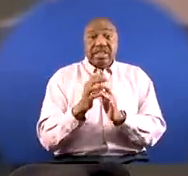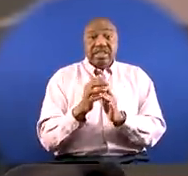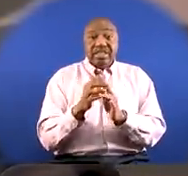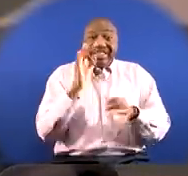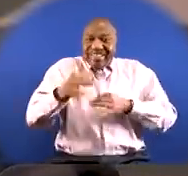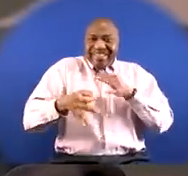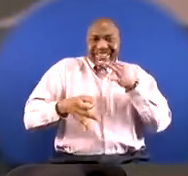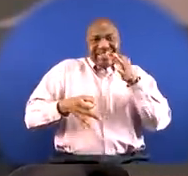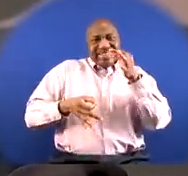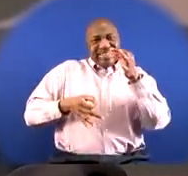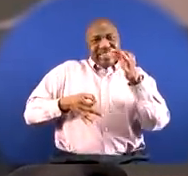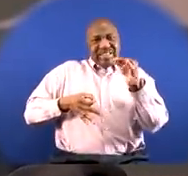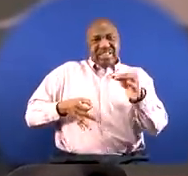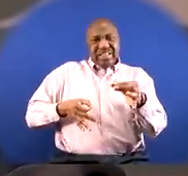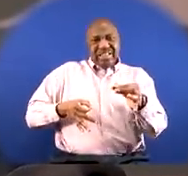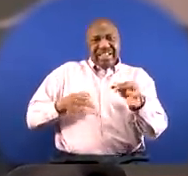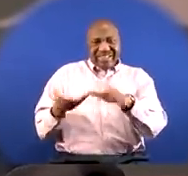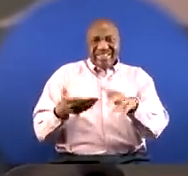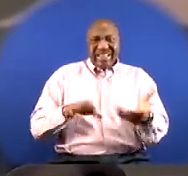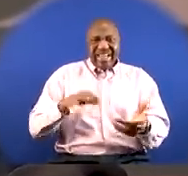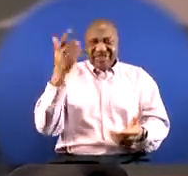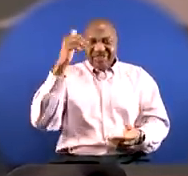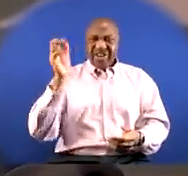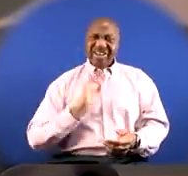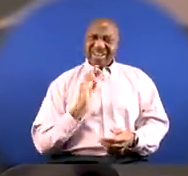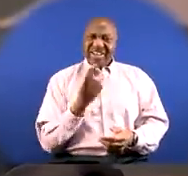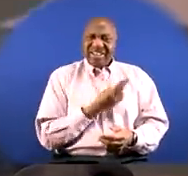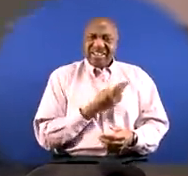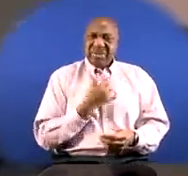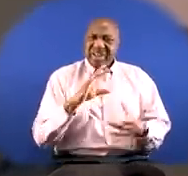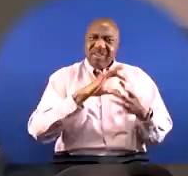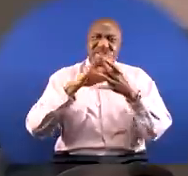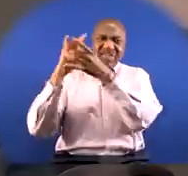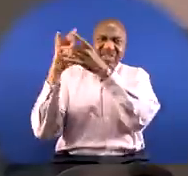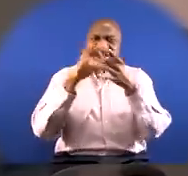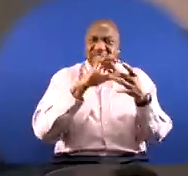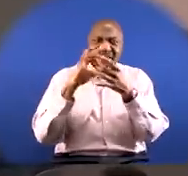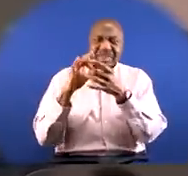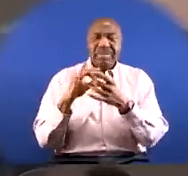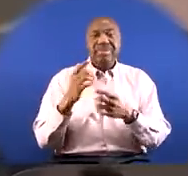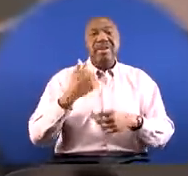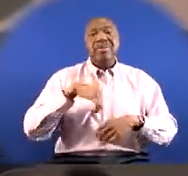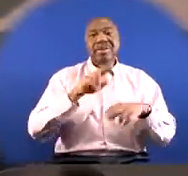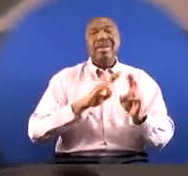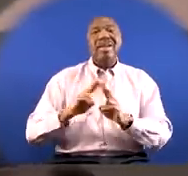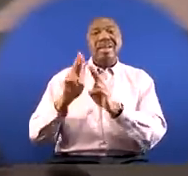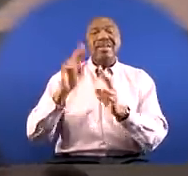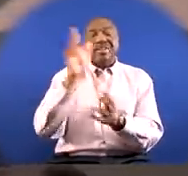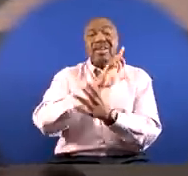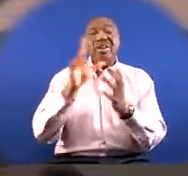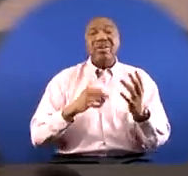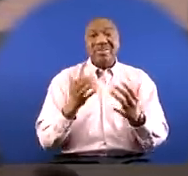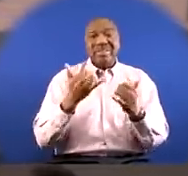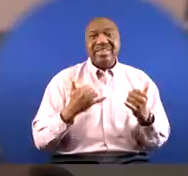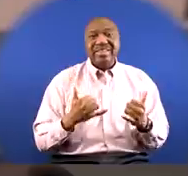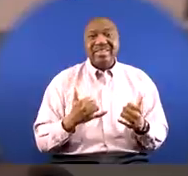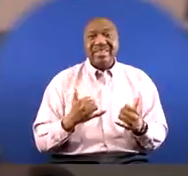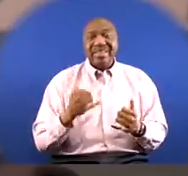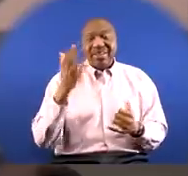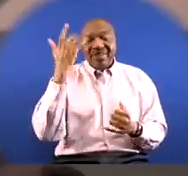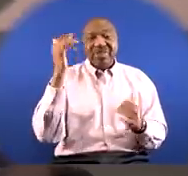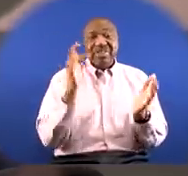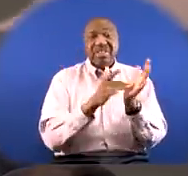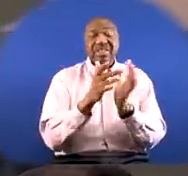our place and died so that we might live. And we honor the Lord today for Jesus Christ,